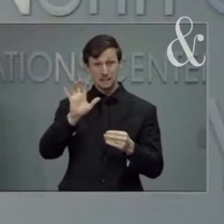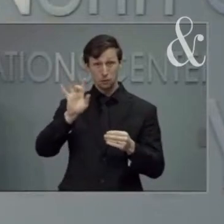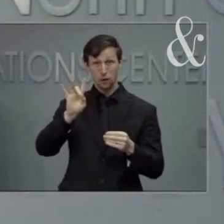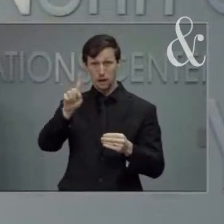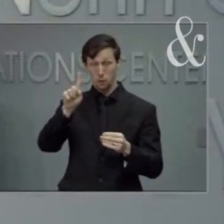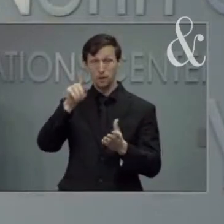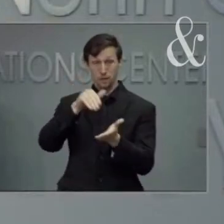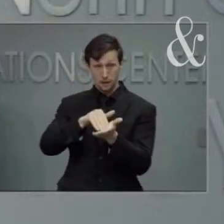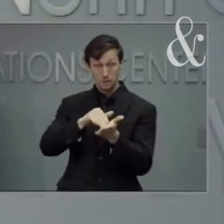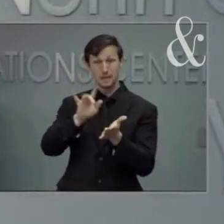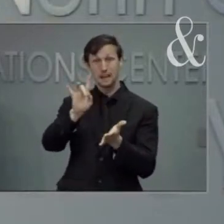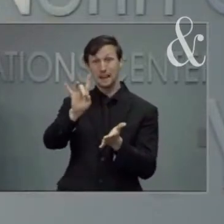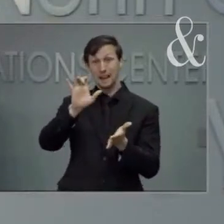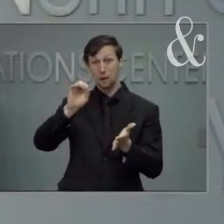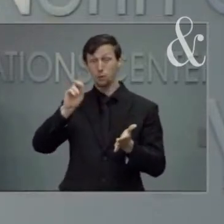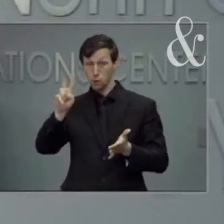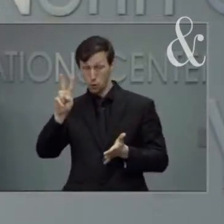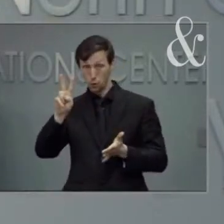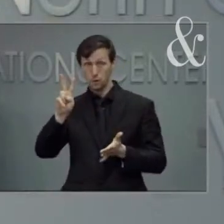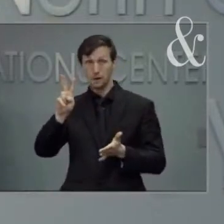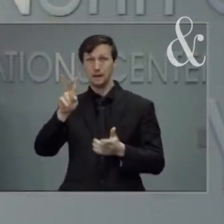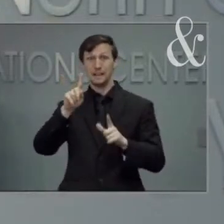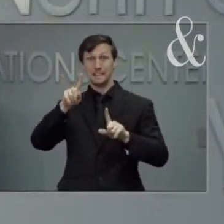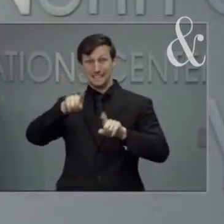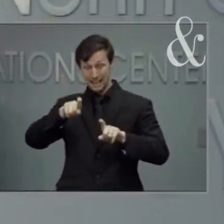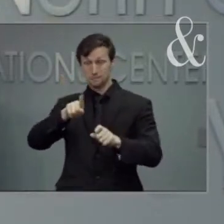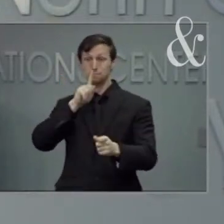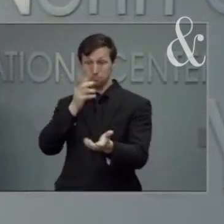781,802 lab-confirmed cases,